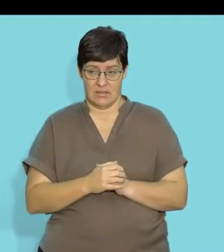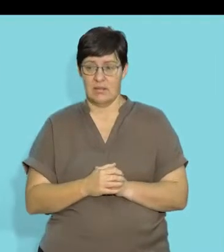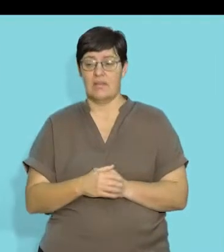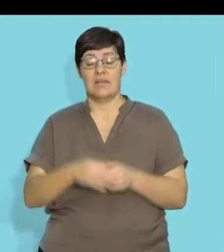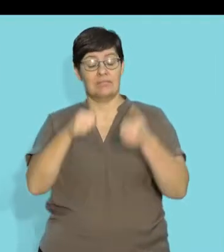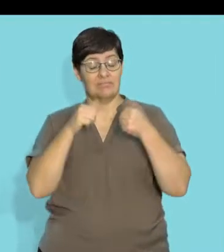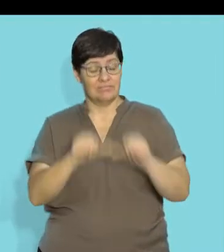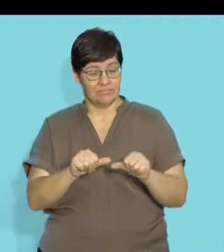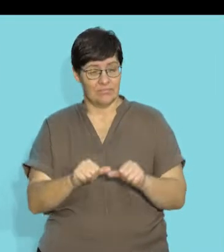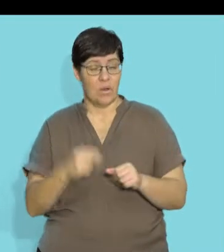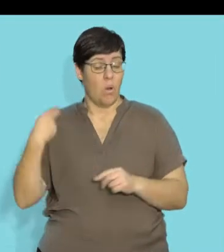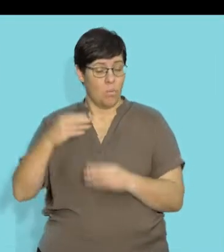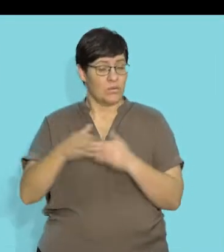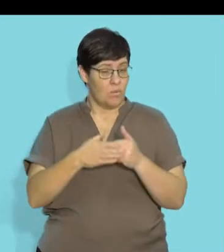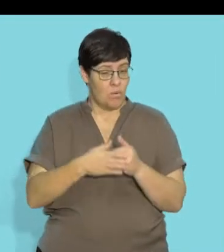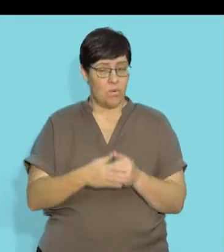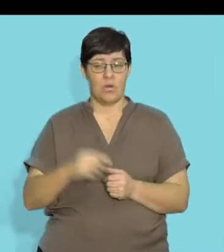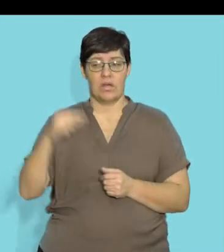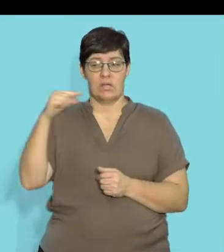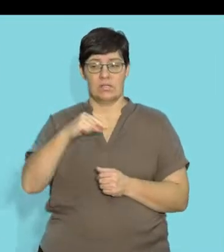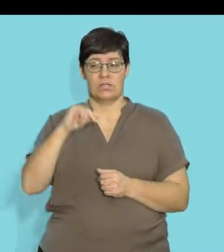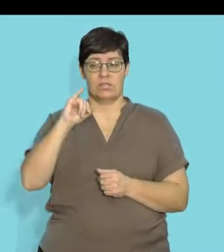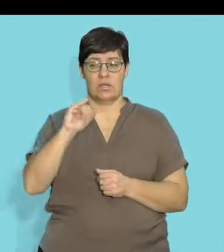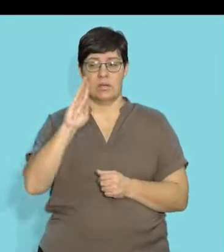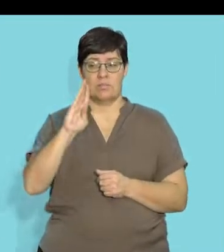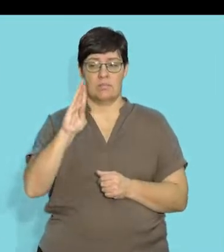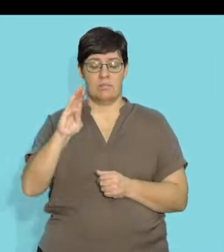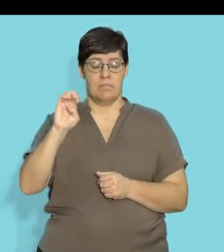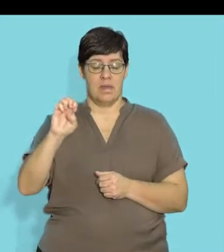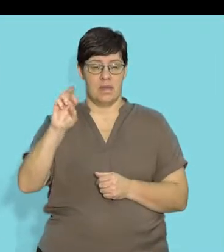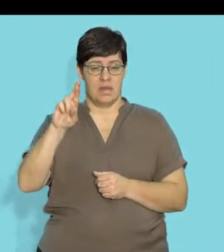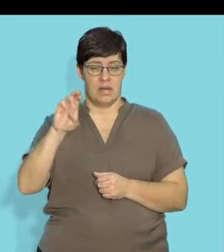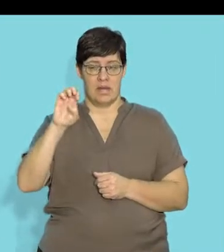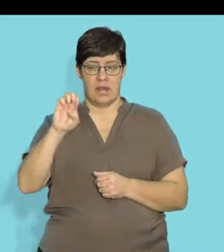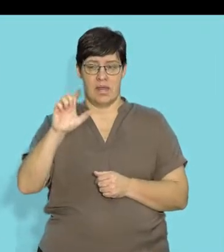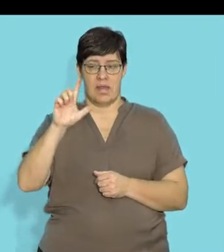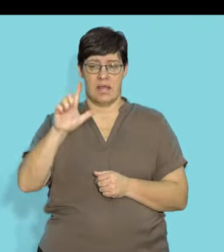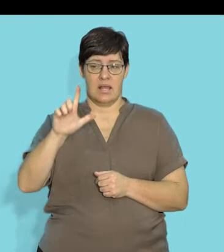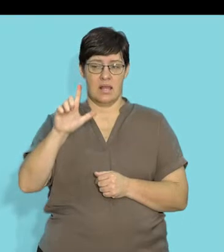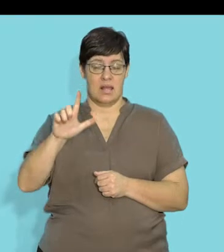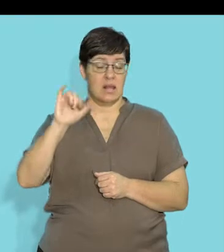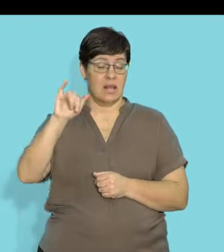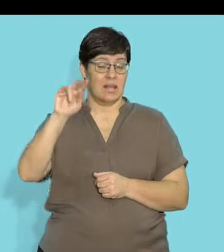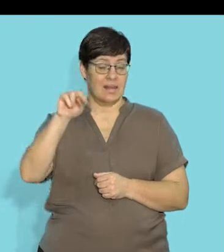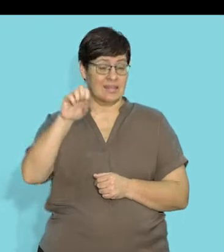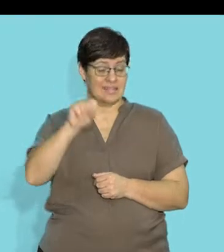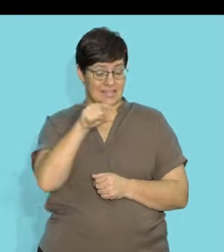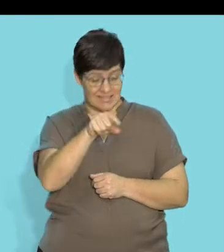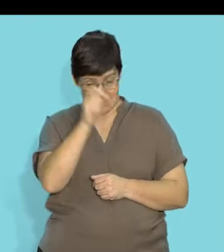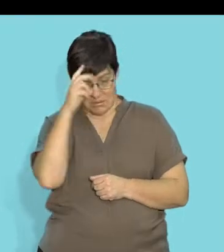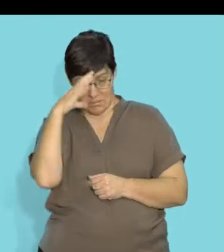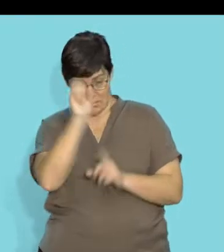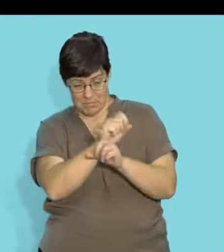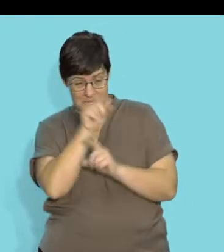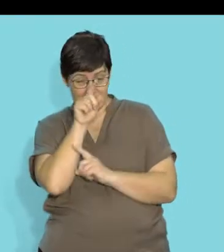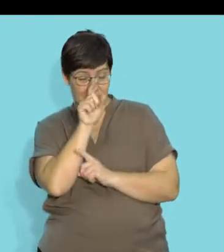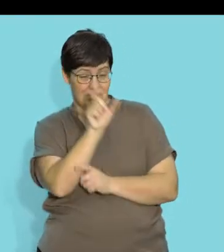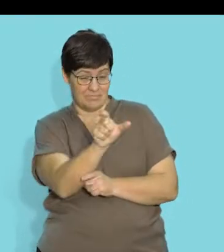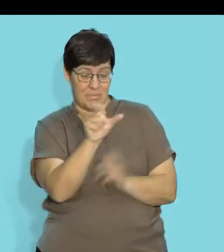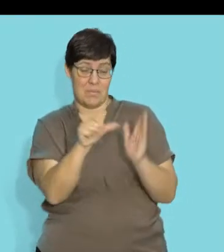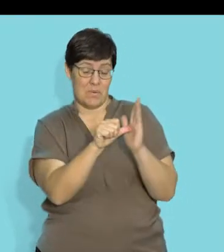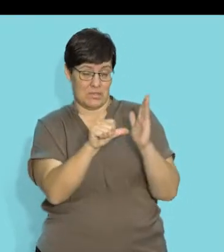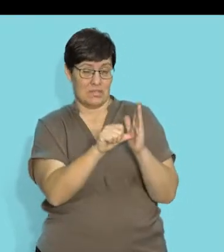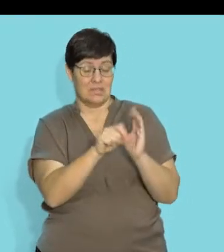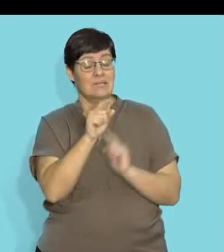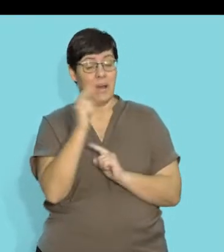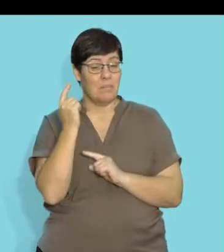Another set of hormones that we're going to look at are called gibberellins, and it's important that we recognize this term.